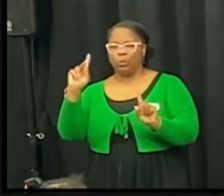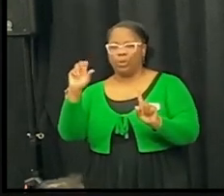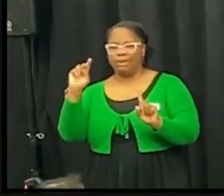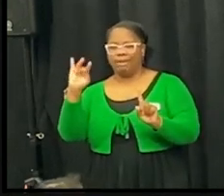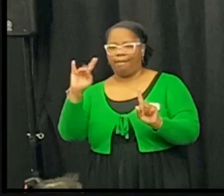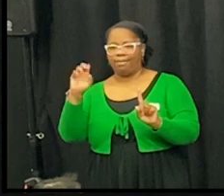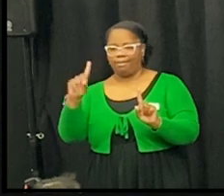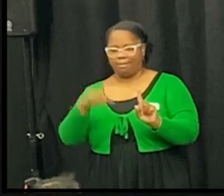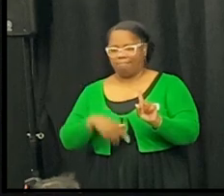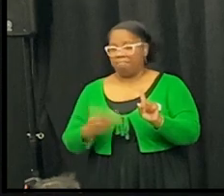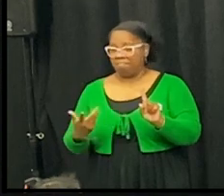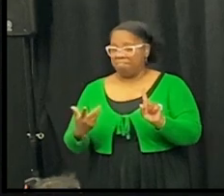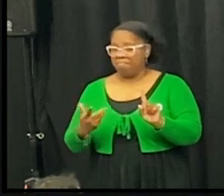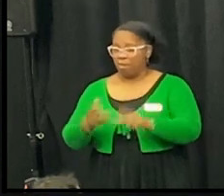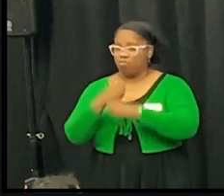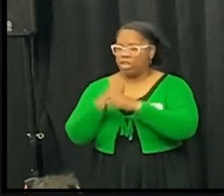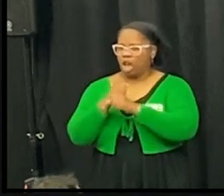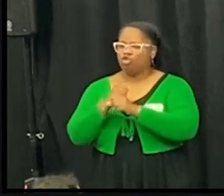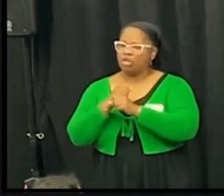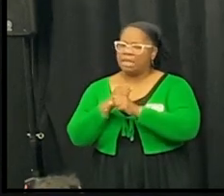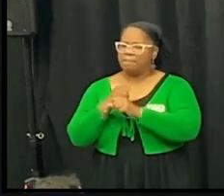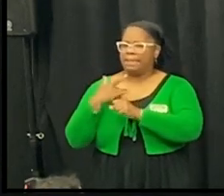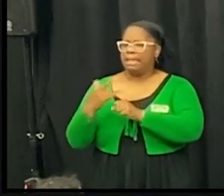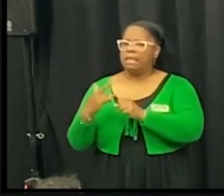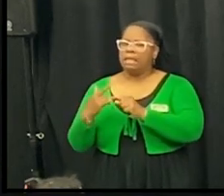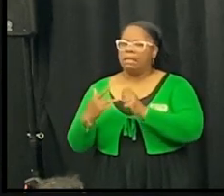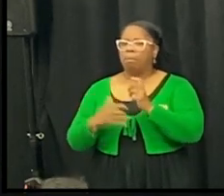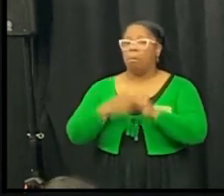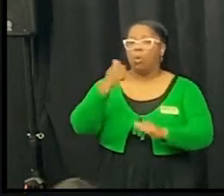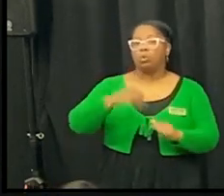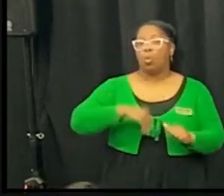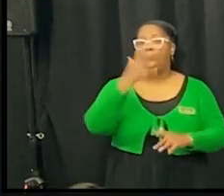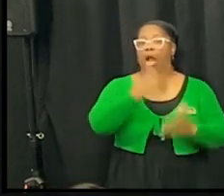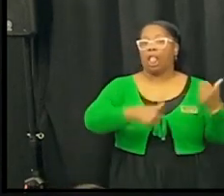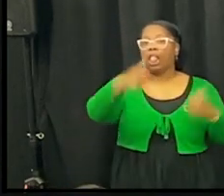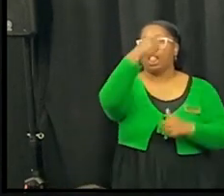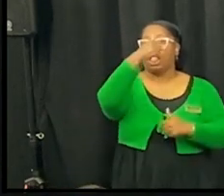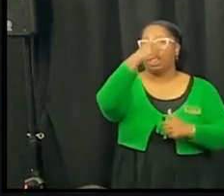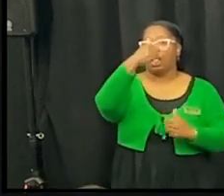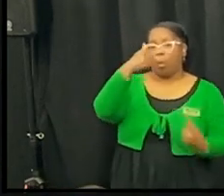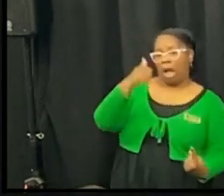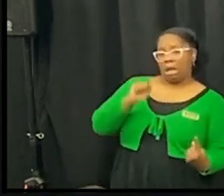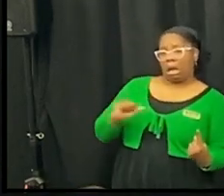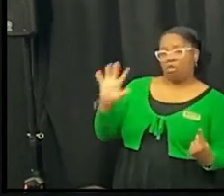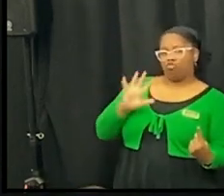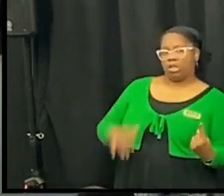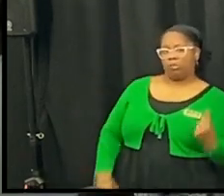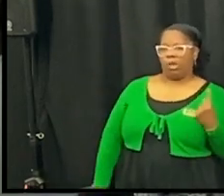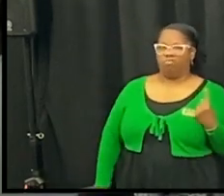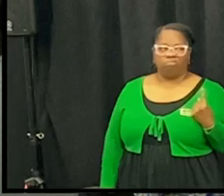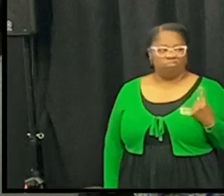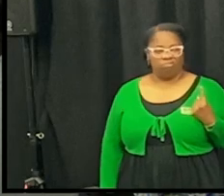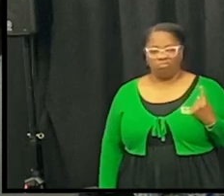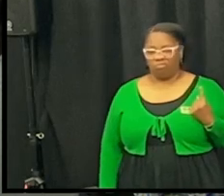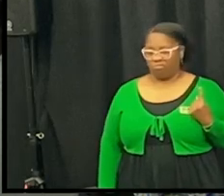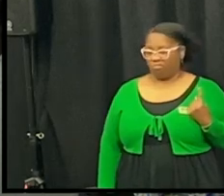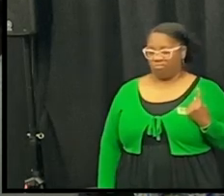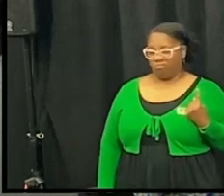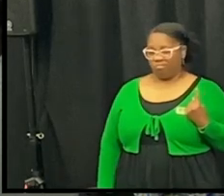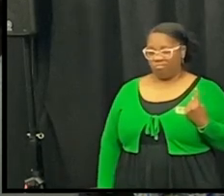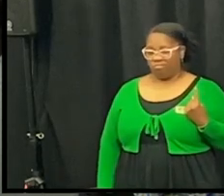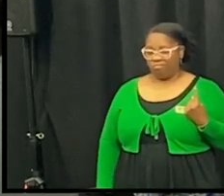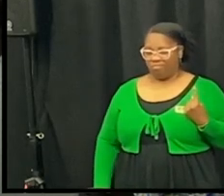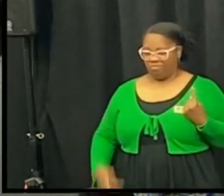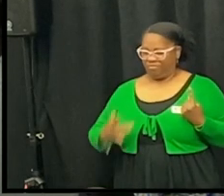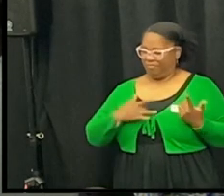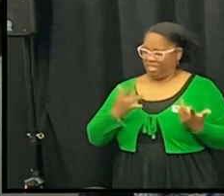production primarily, you know, white dominated, but then there's like one Asian, you know, and that is like, so a lot of Asians